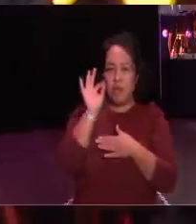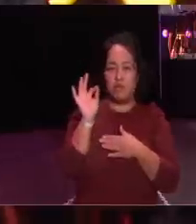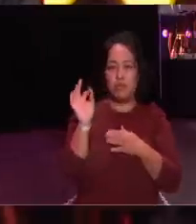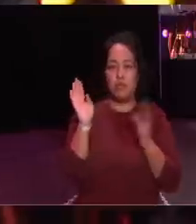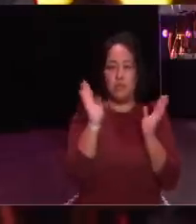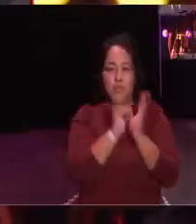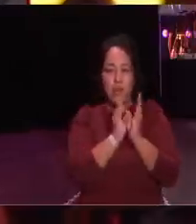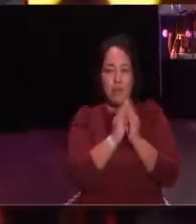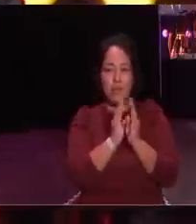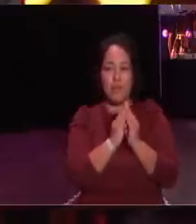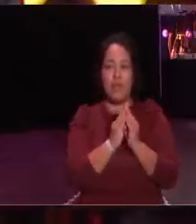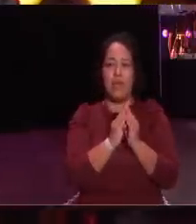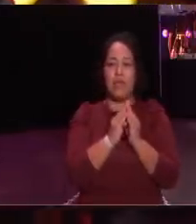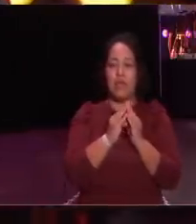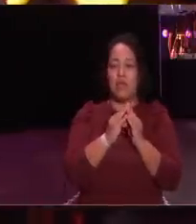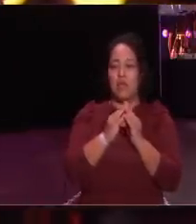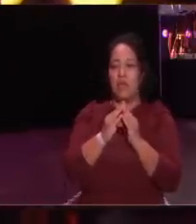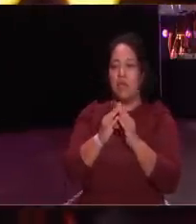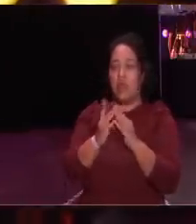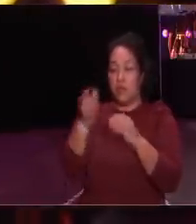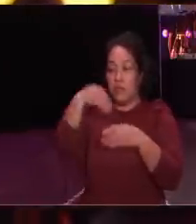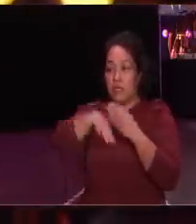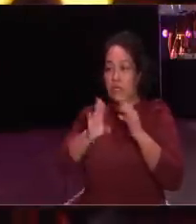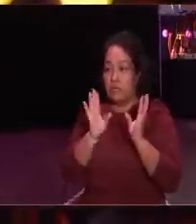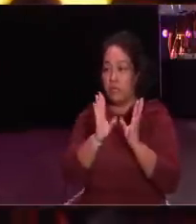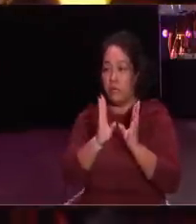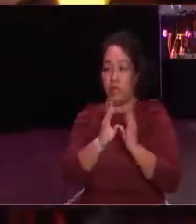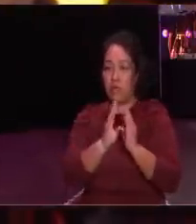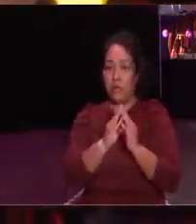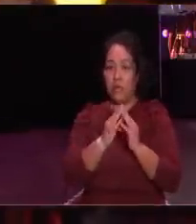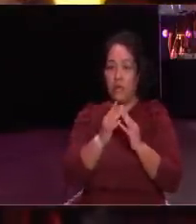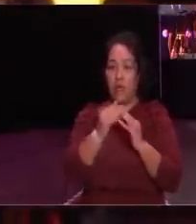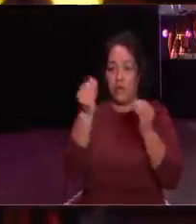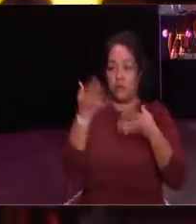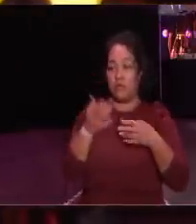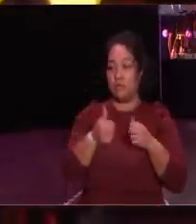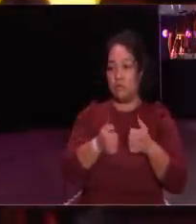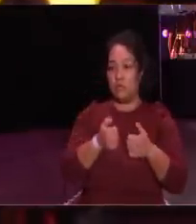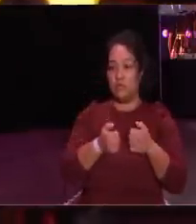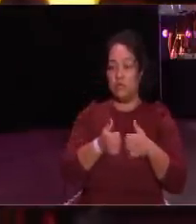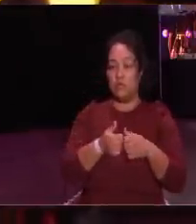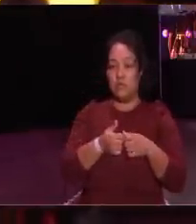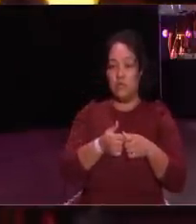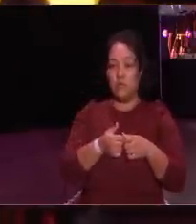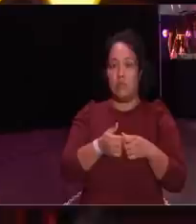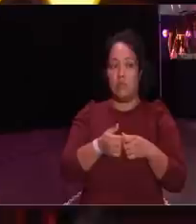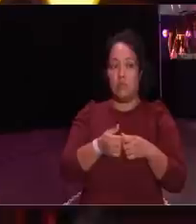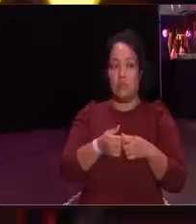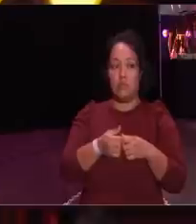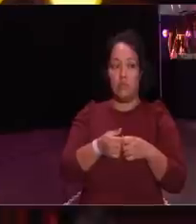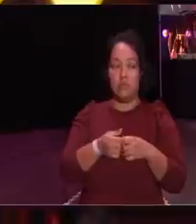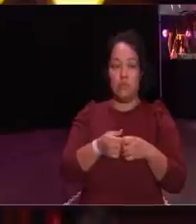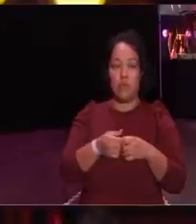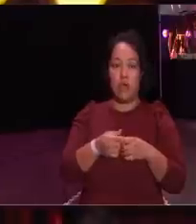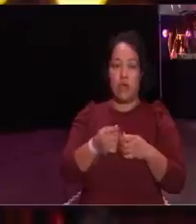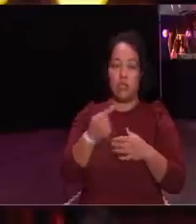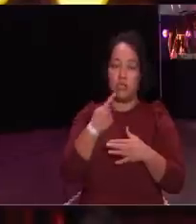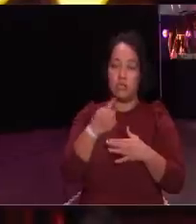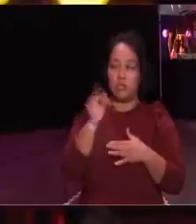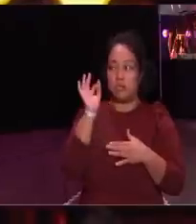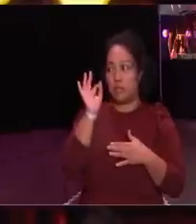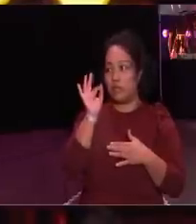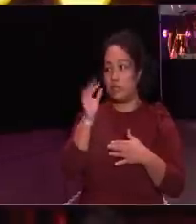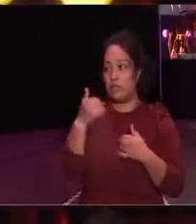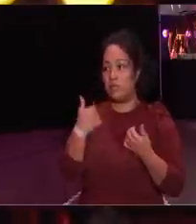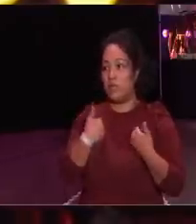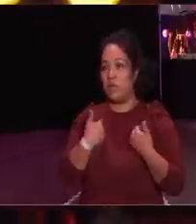Mientras estábamos en el banquete. As we were in the banquet. Me llega un texto. I receive a text. Y nos dice que este pastor que tenemos. And it says this pastor